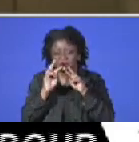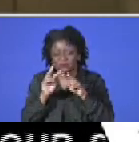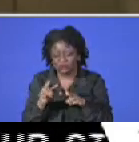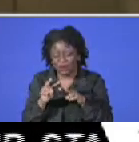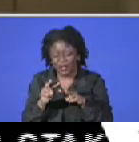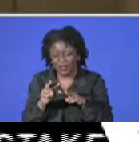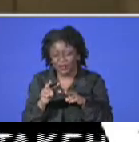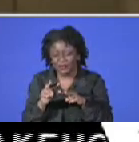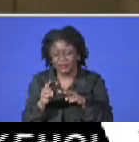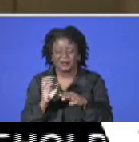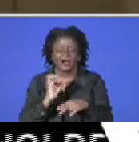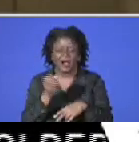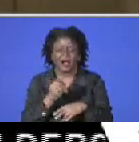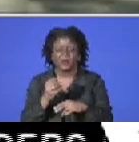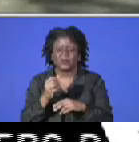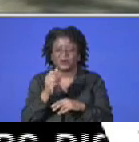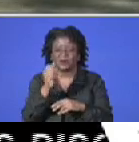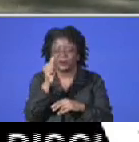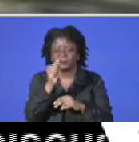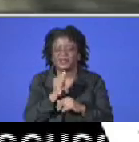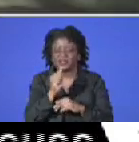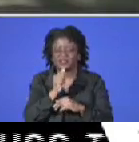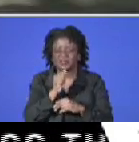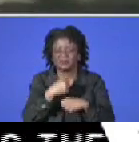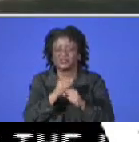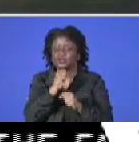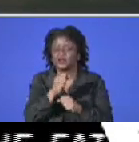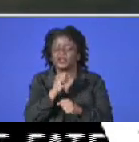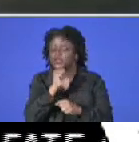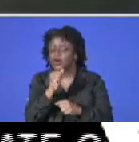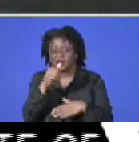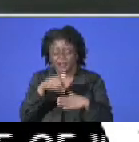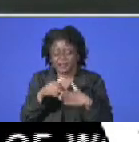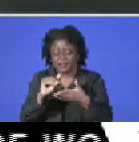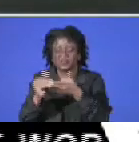contact with the community. That's important right now. Cleopatra Murphy, ZNS Network News.